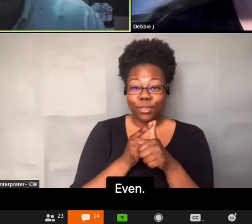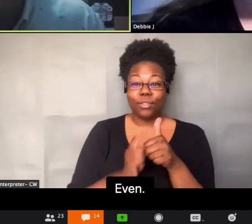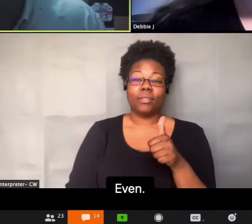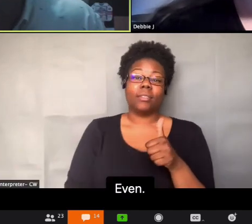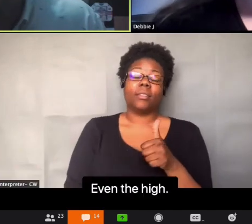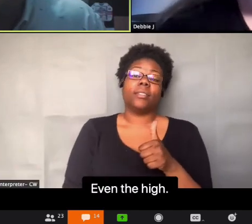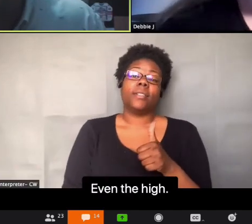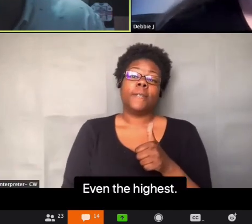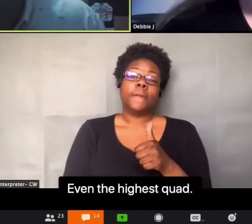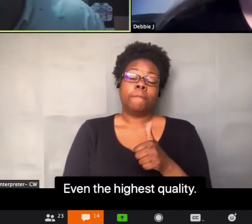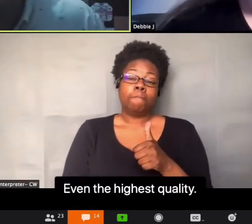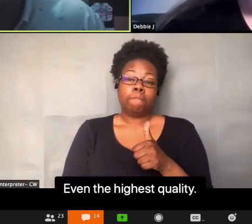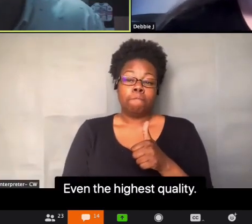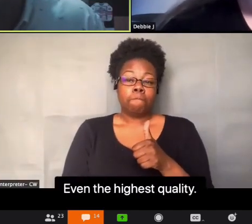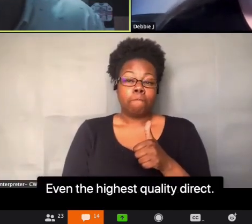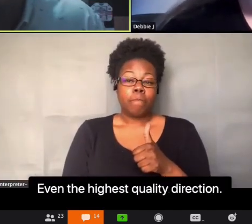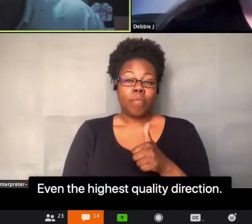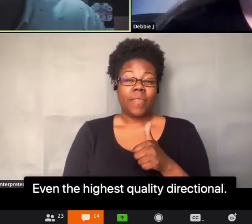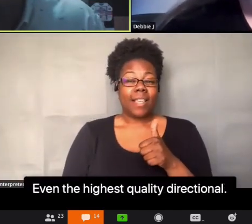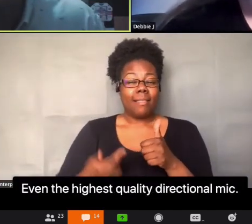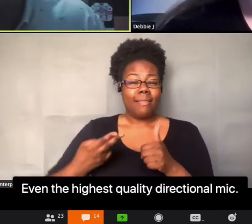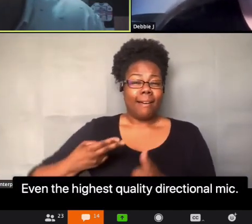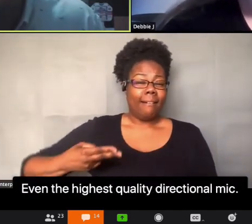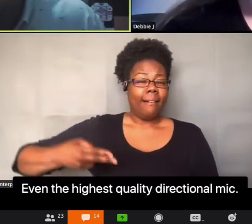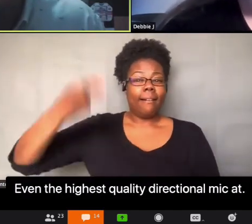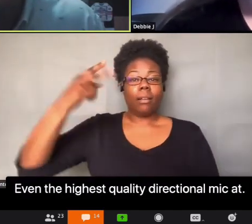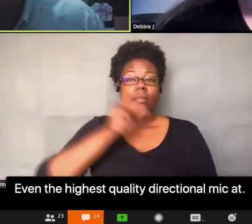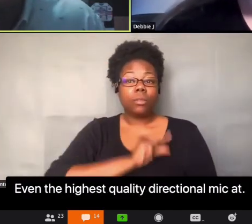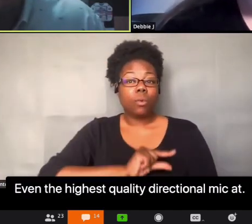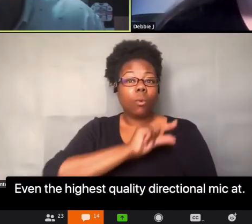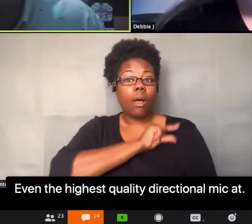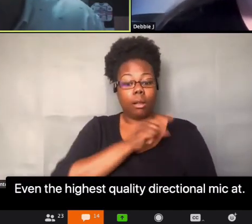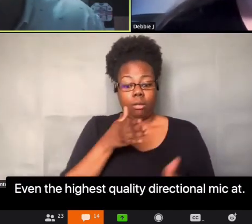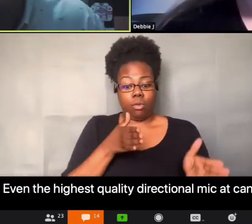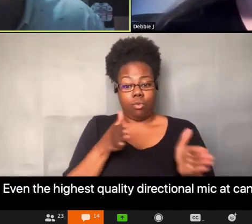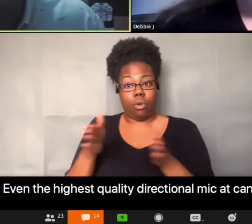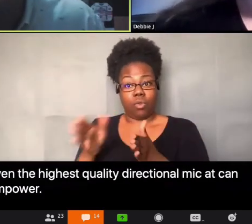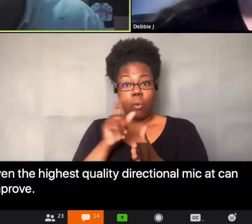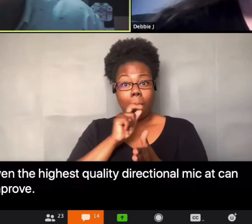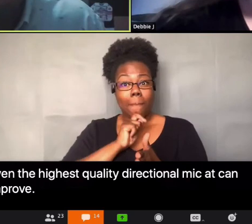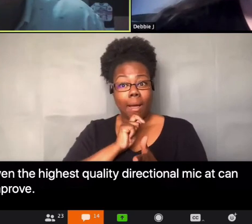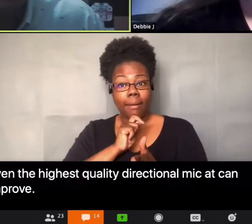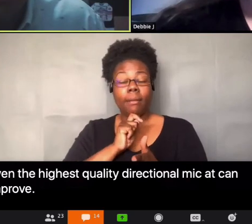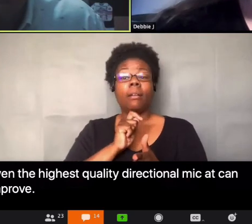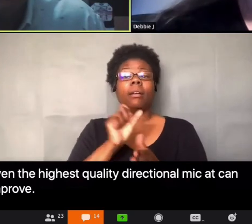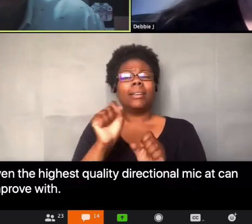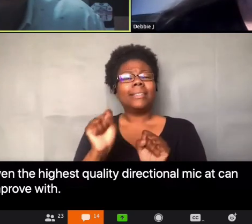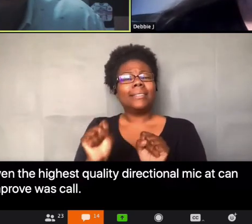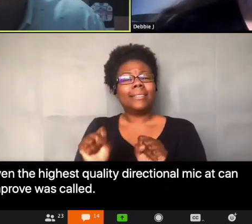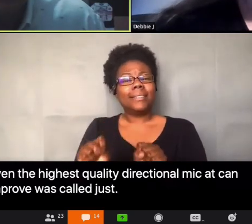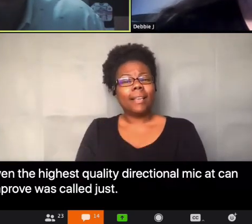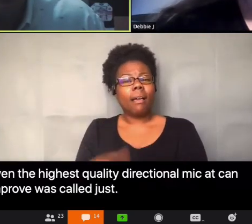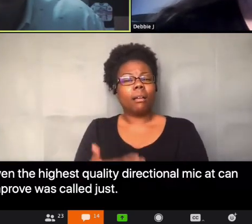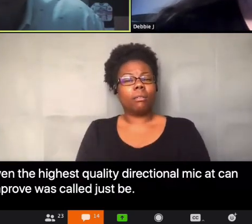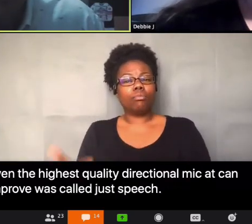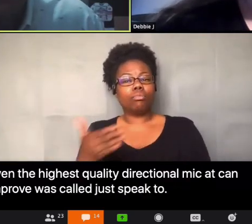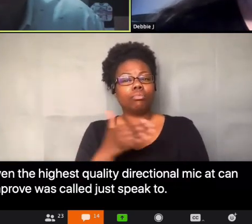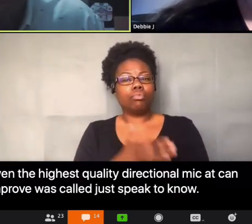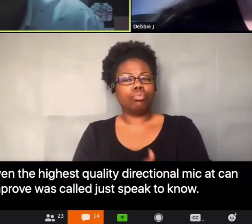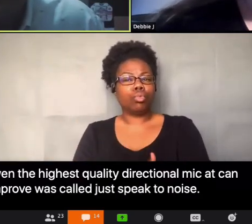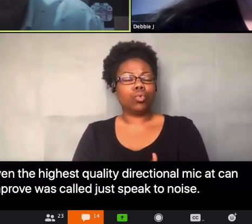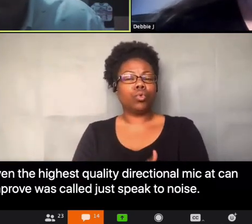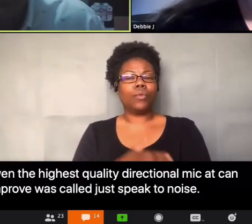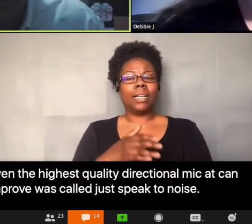even the highest quality directional mics can improve what's called the speech to